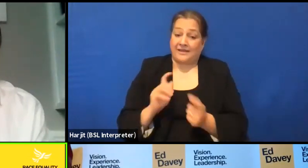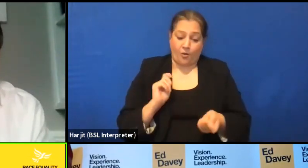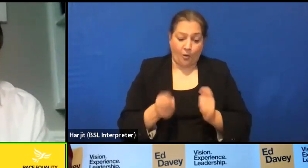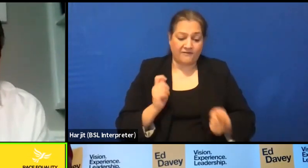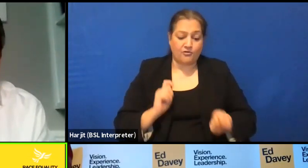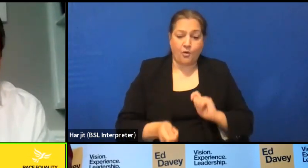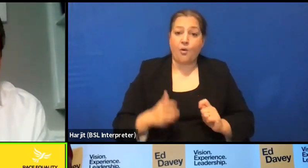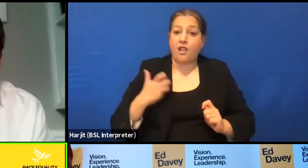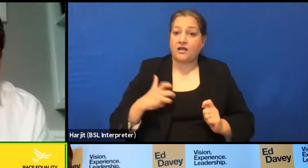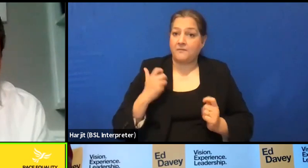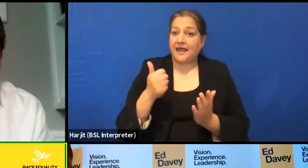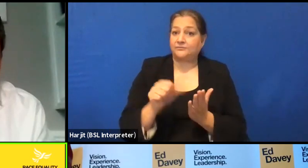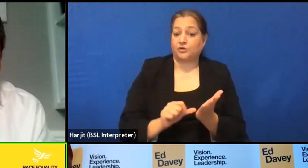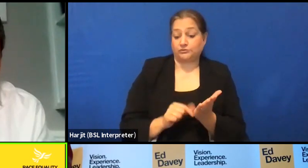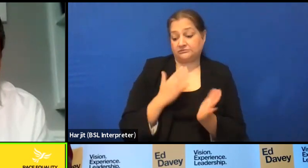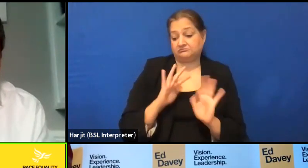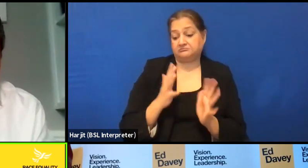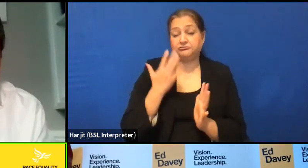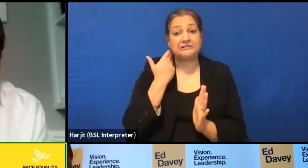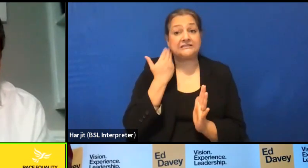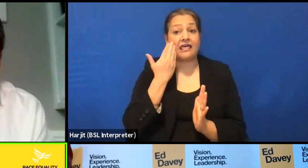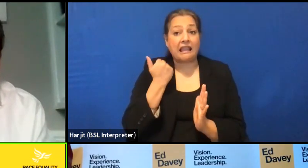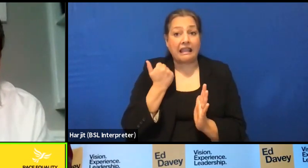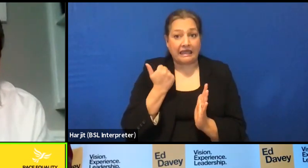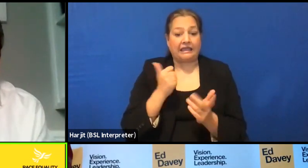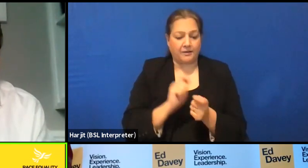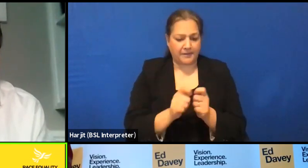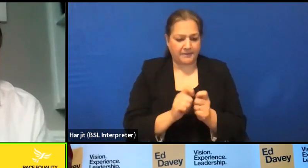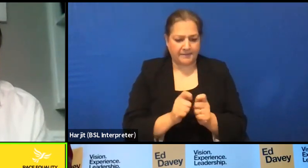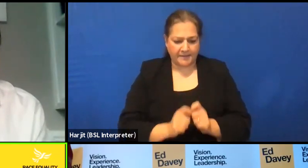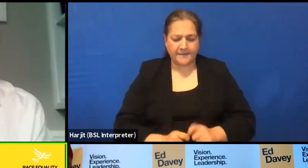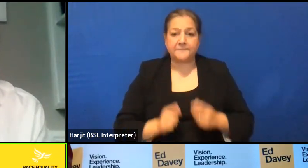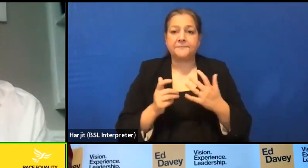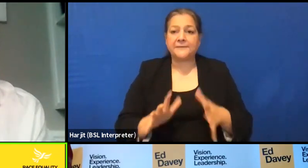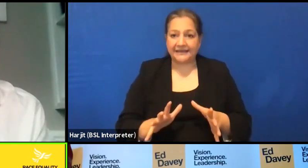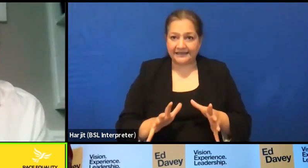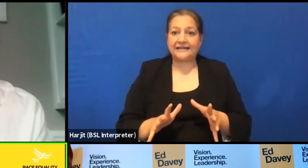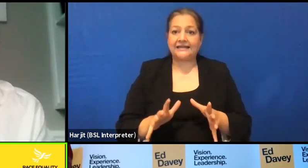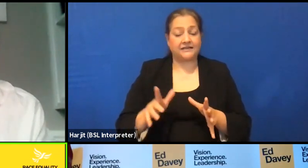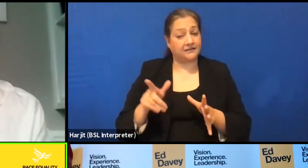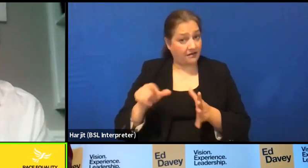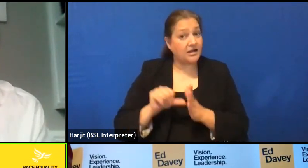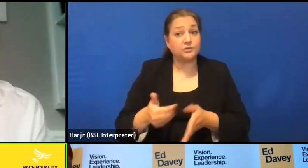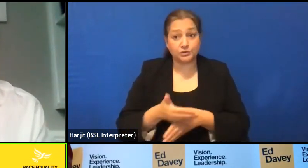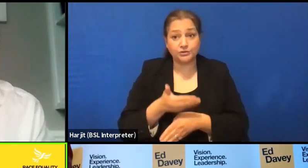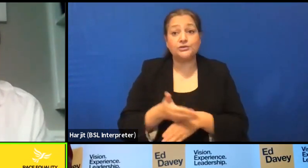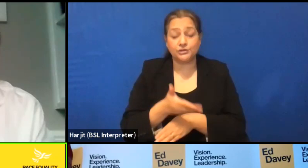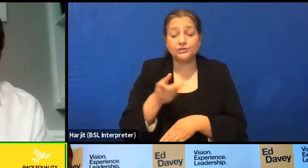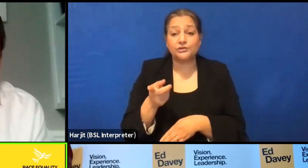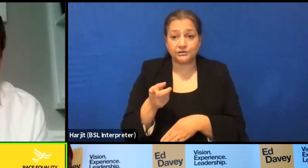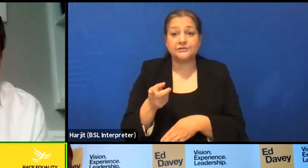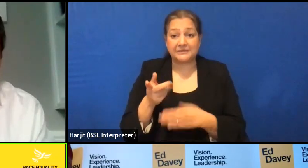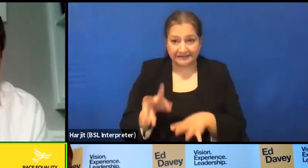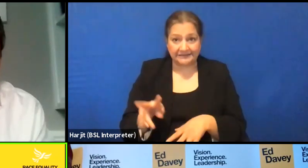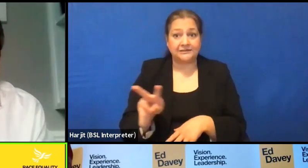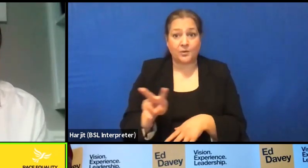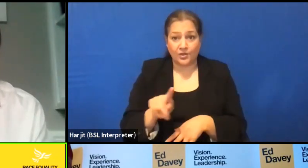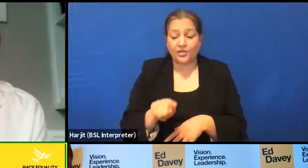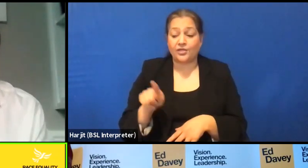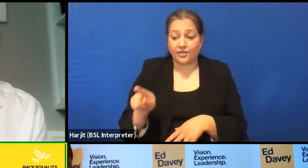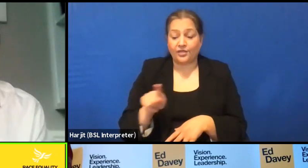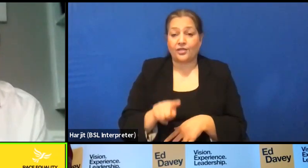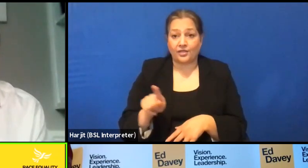process relatively recently. And they've been working hard to do this. But I don't think that there is